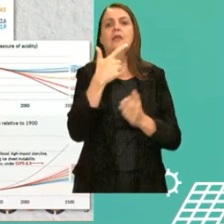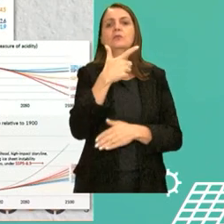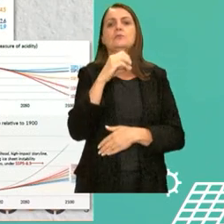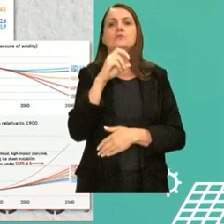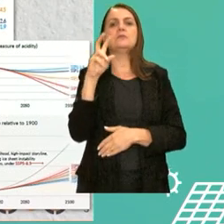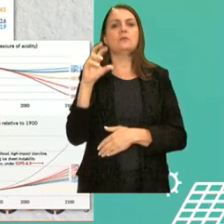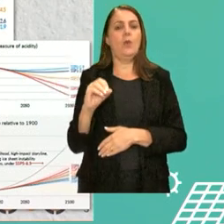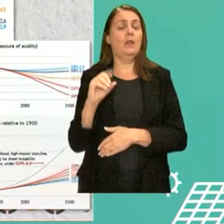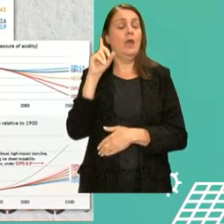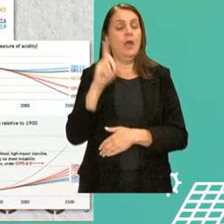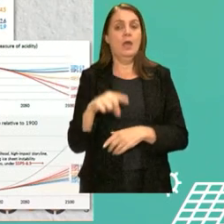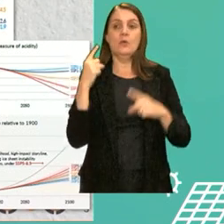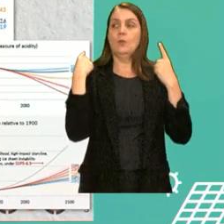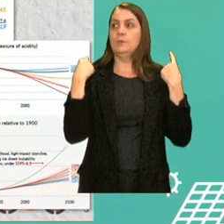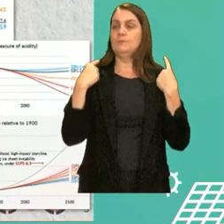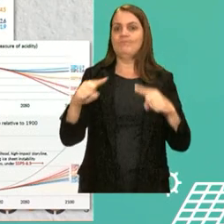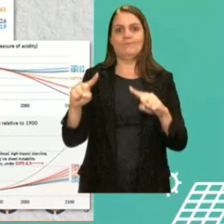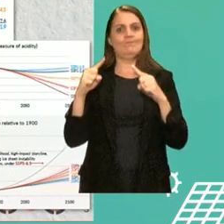challenge.